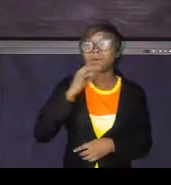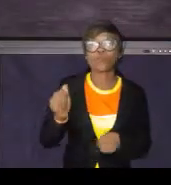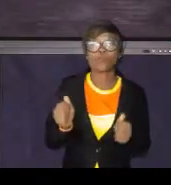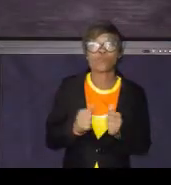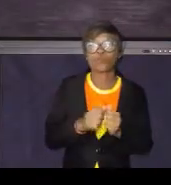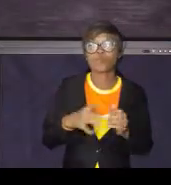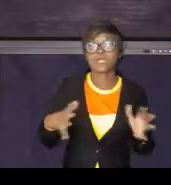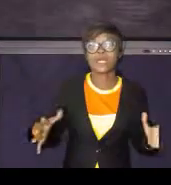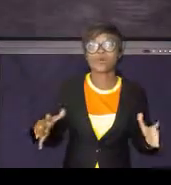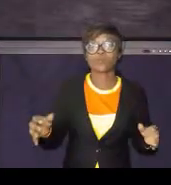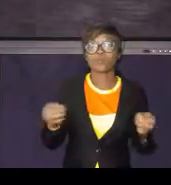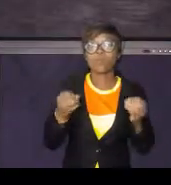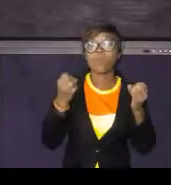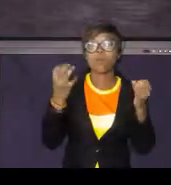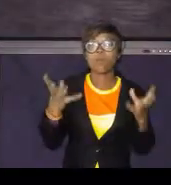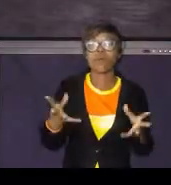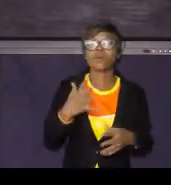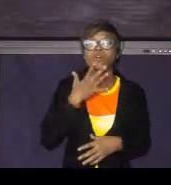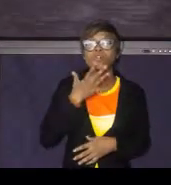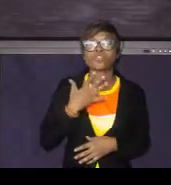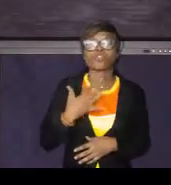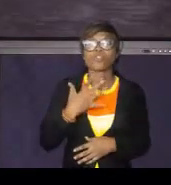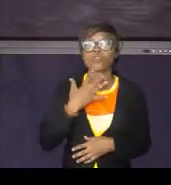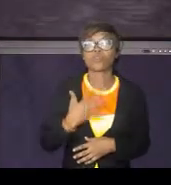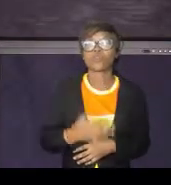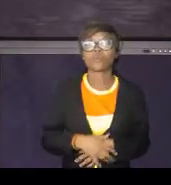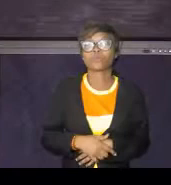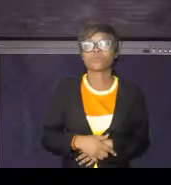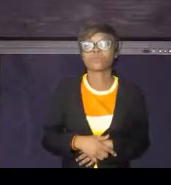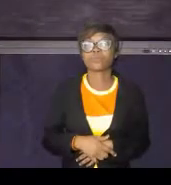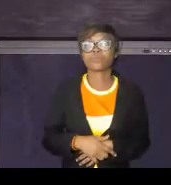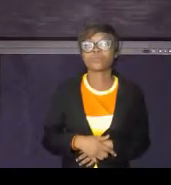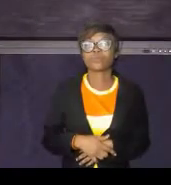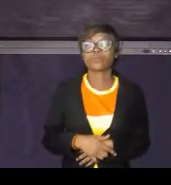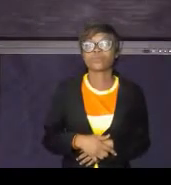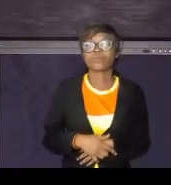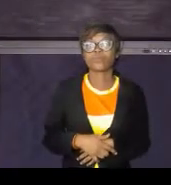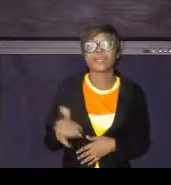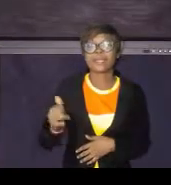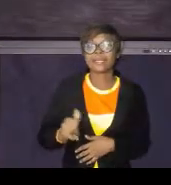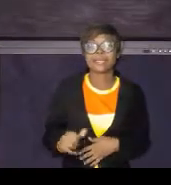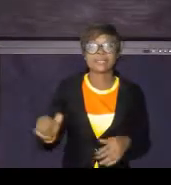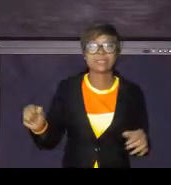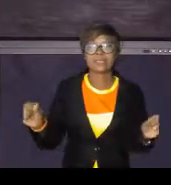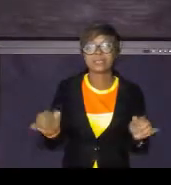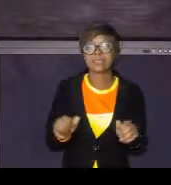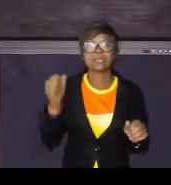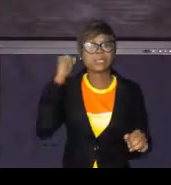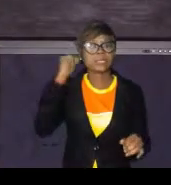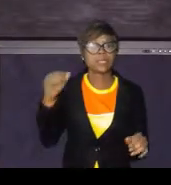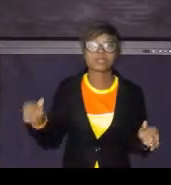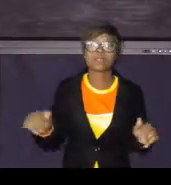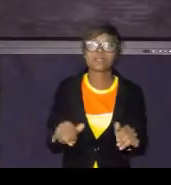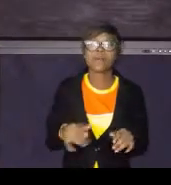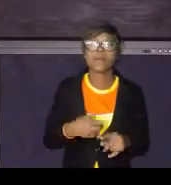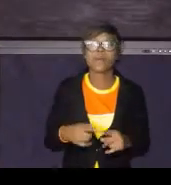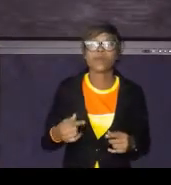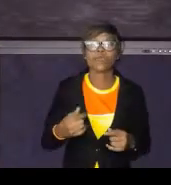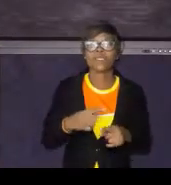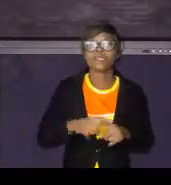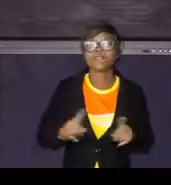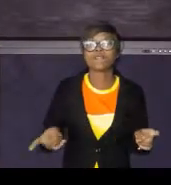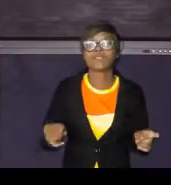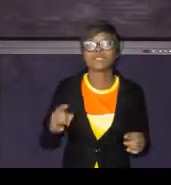is without much color. Without much color. They sound the same way, but they